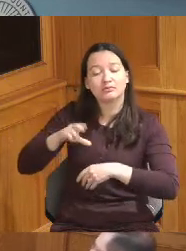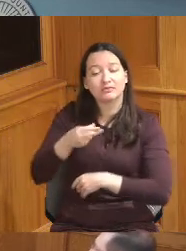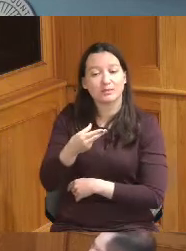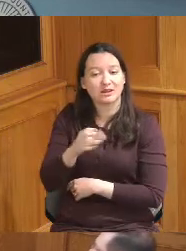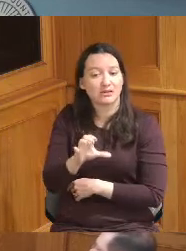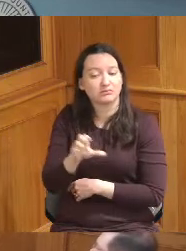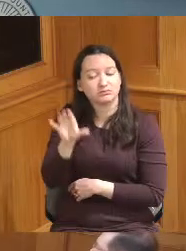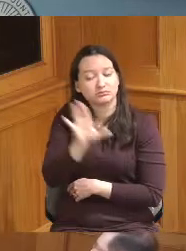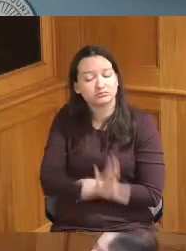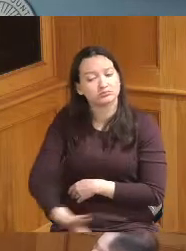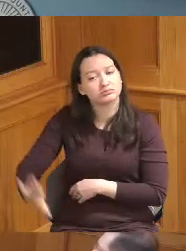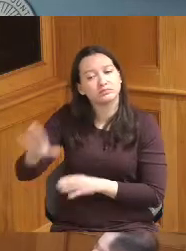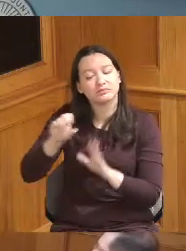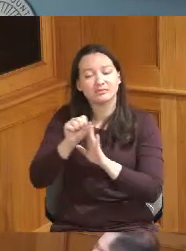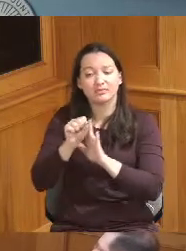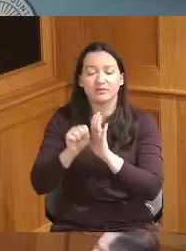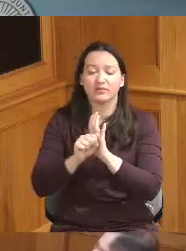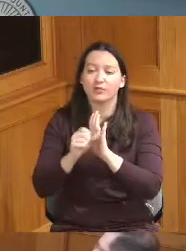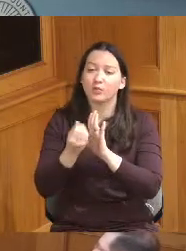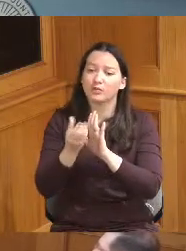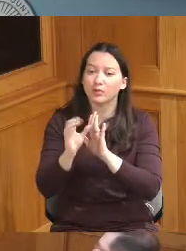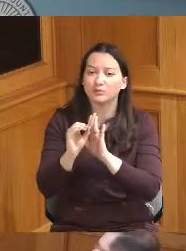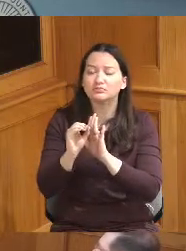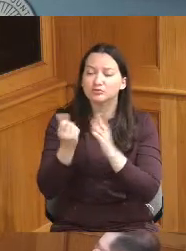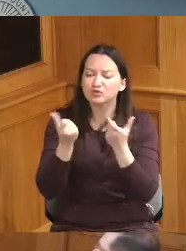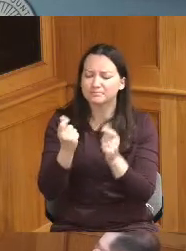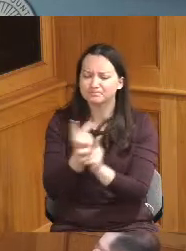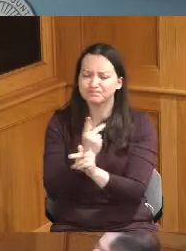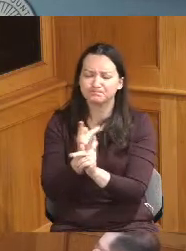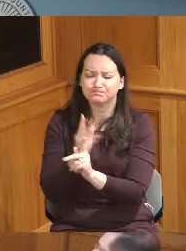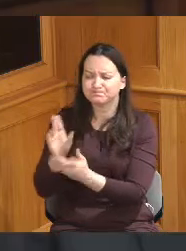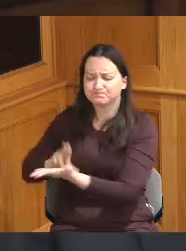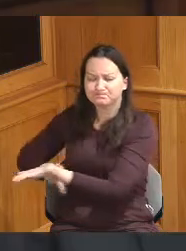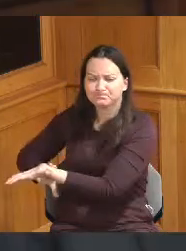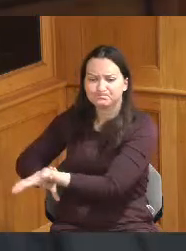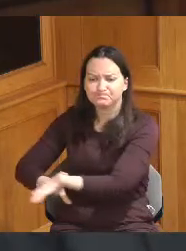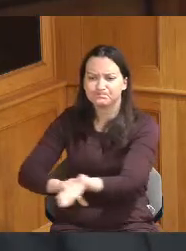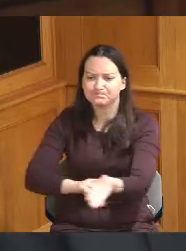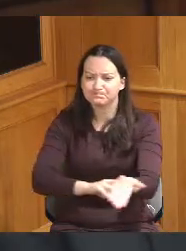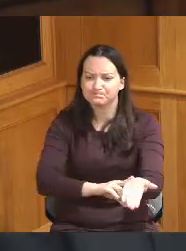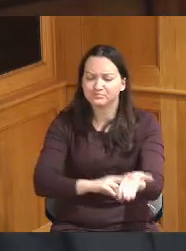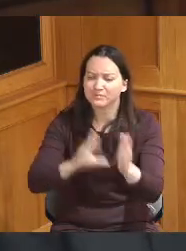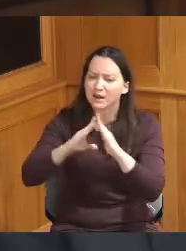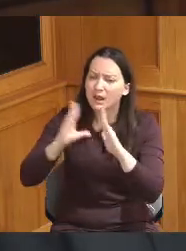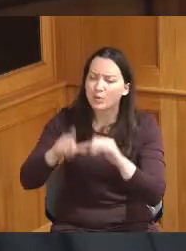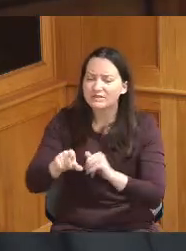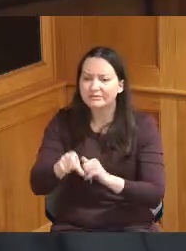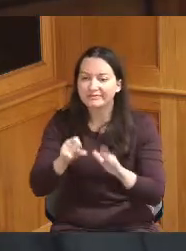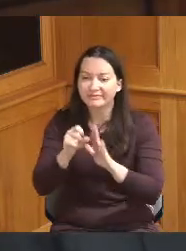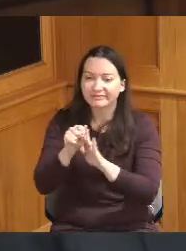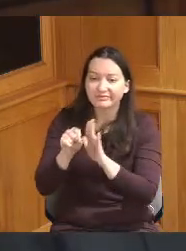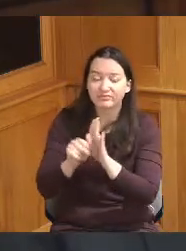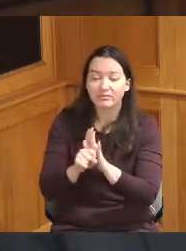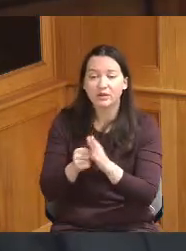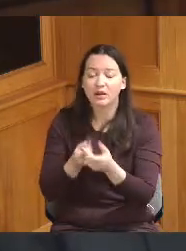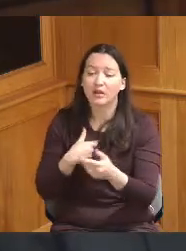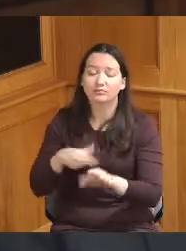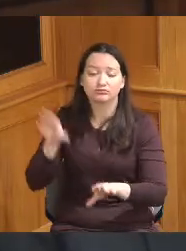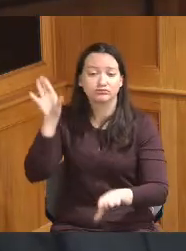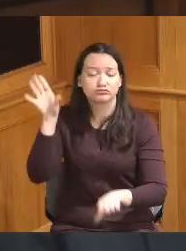traveling all over the state of Ohio to try to get a better understanding of housing needs in the state. So I testified on behalf of the county